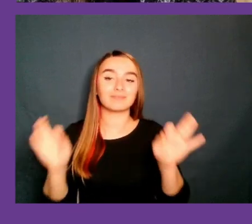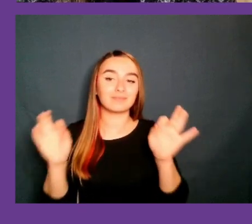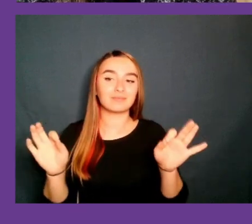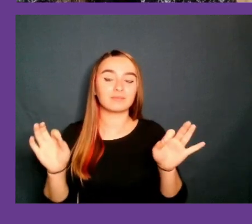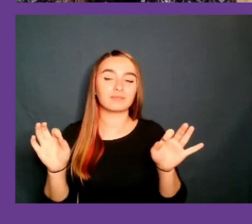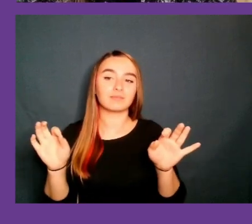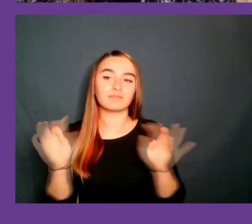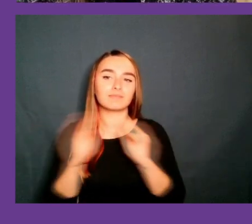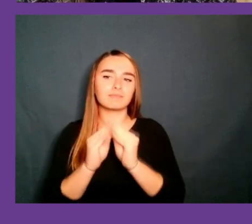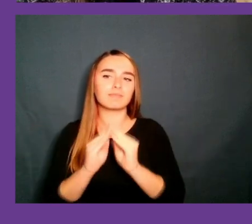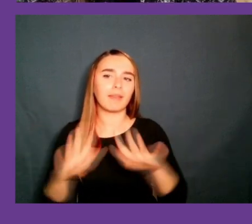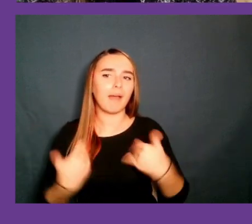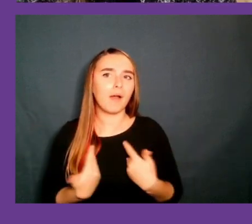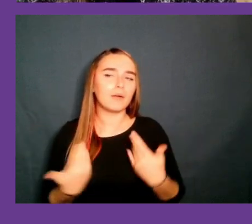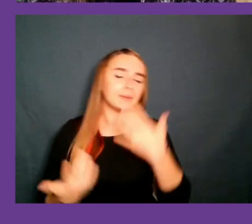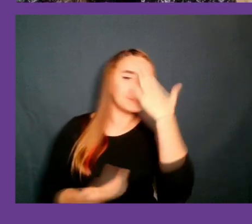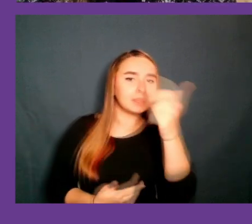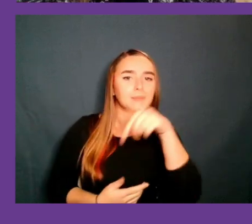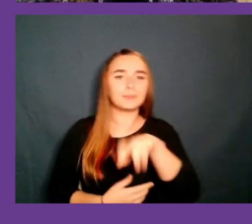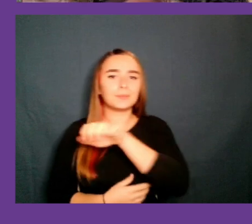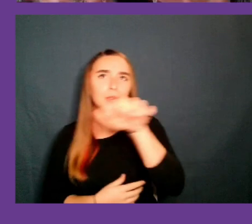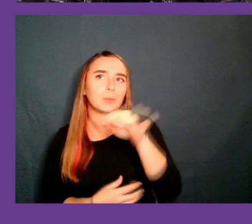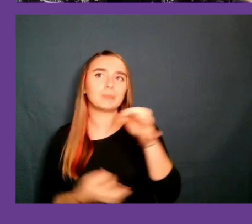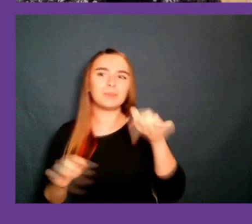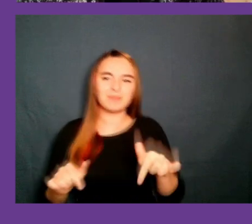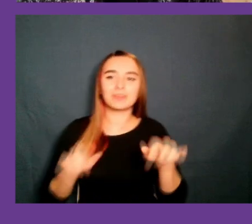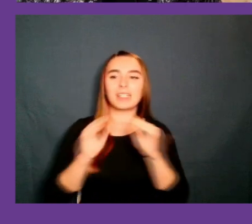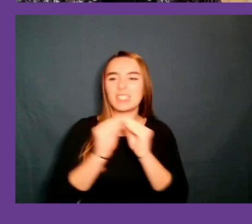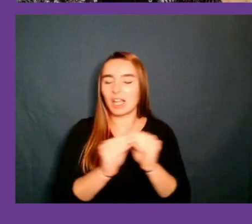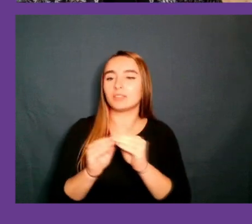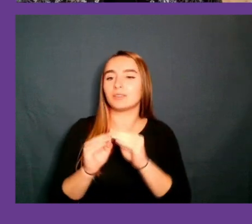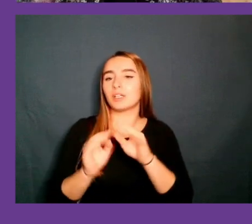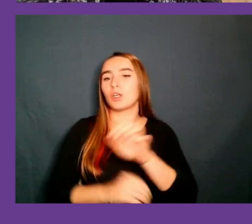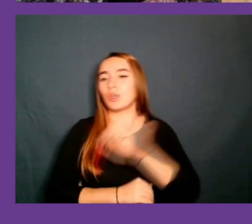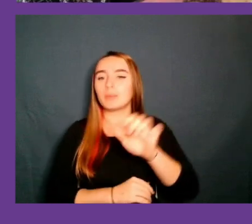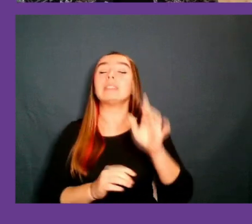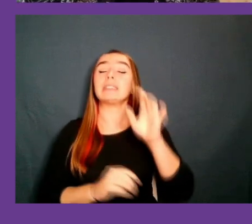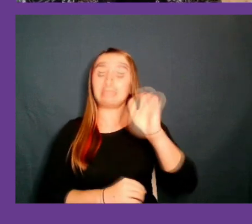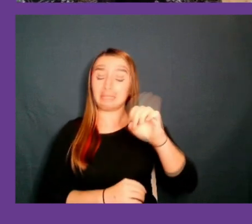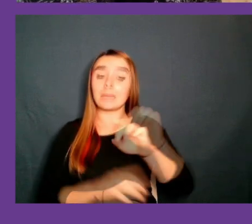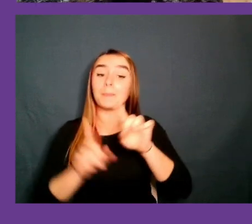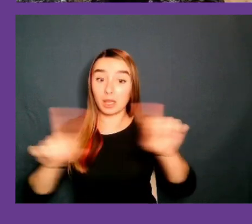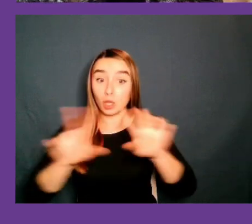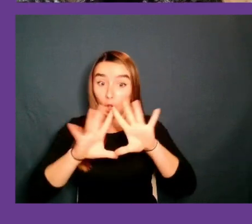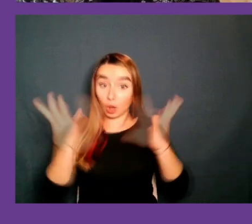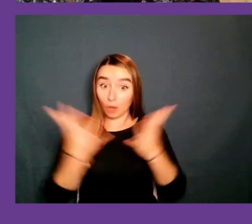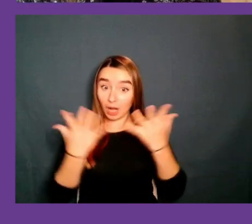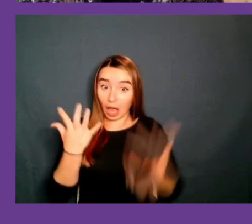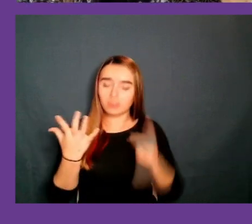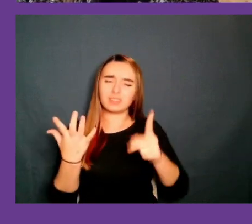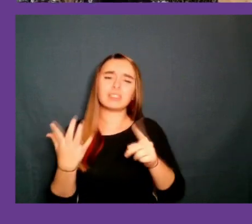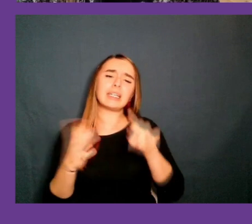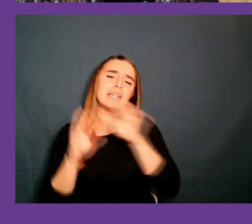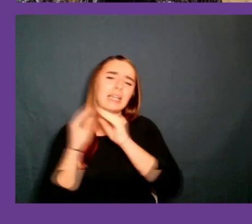this, because we are now in Europe talking about European standards, but of course there is a global level of standardization. I'm sure everyone has heard about the International Organization